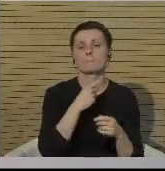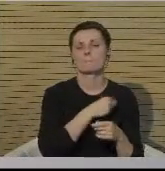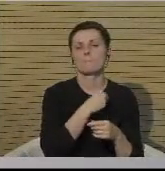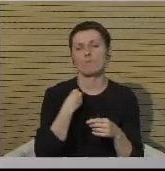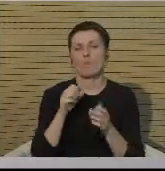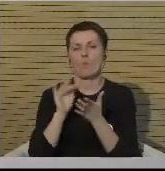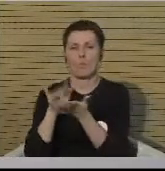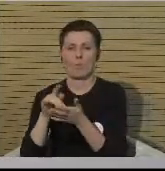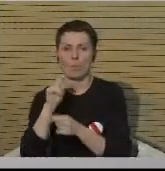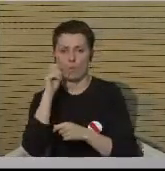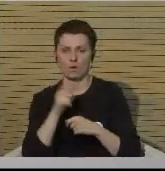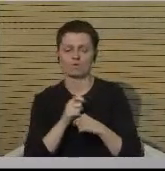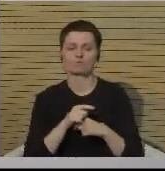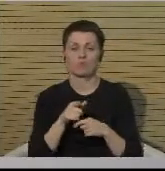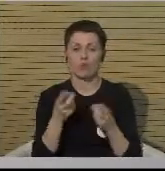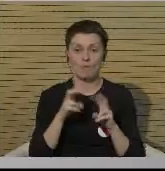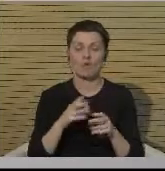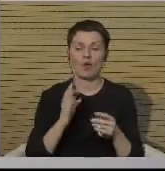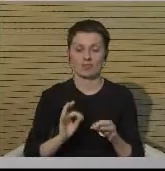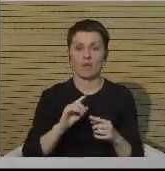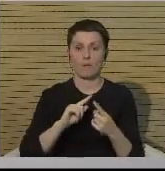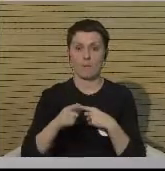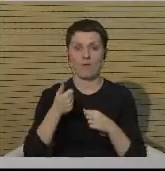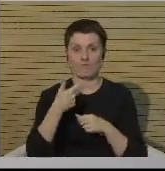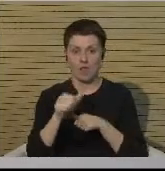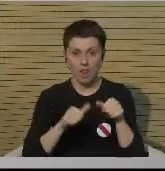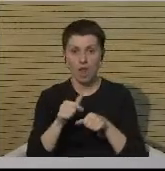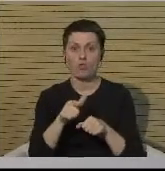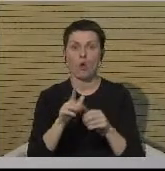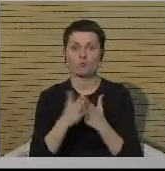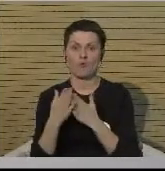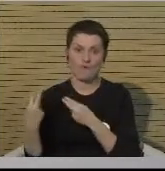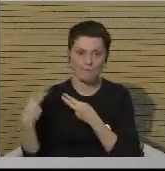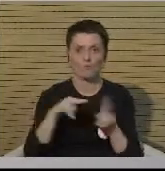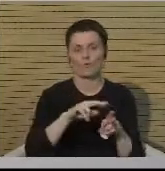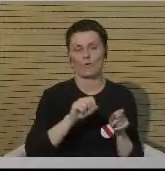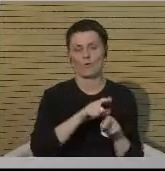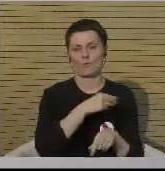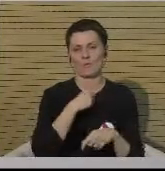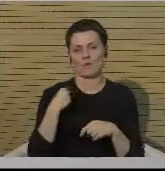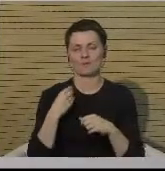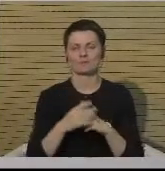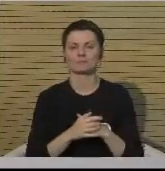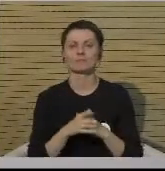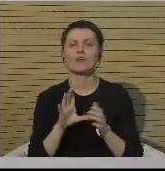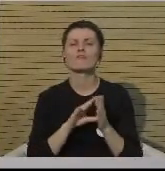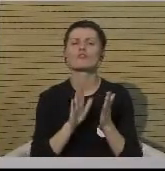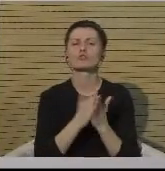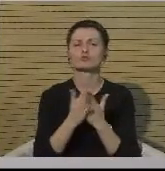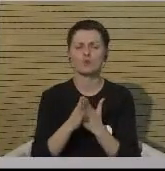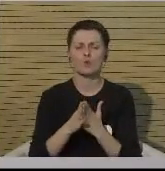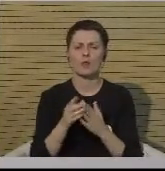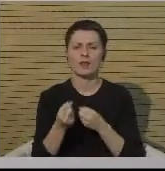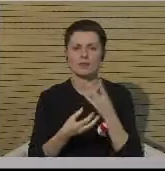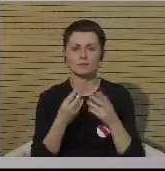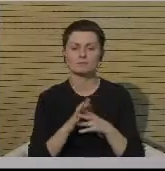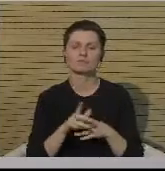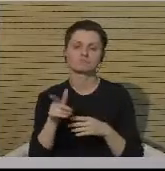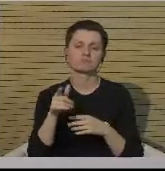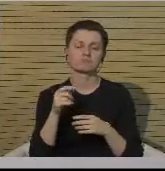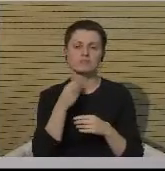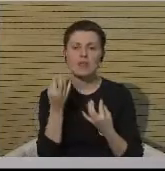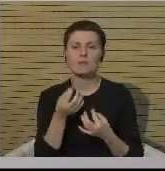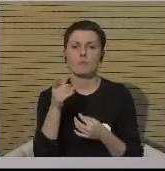from between Poland and Ukraine, and after years it was published and came back to Poland. In